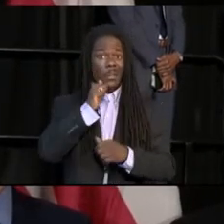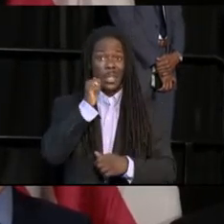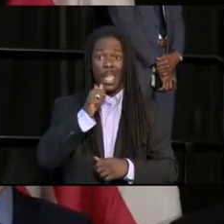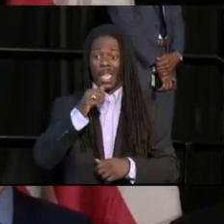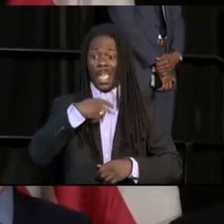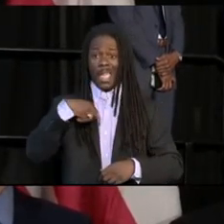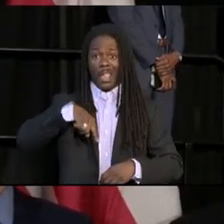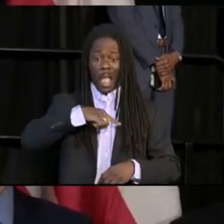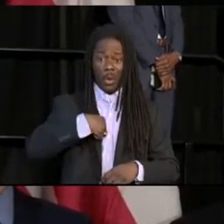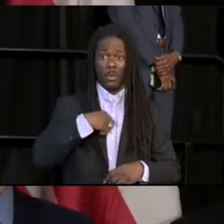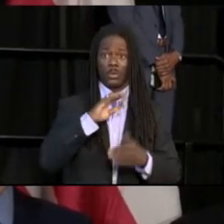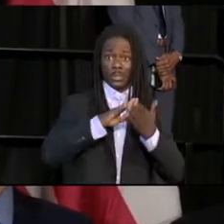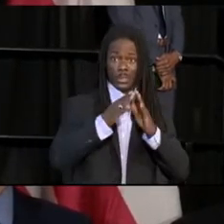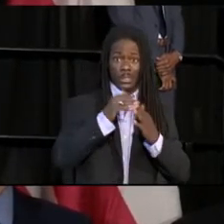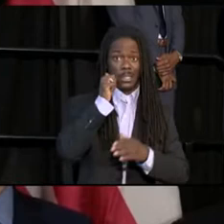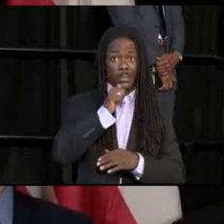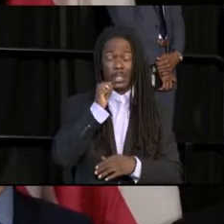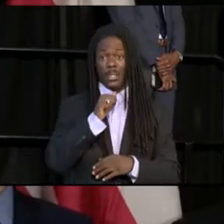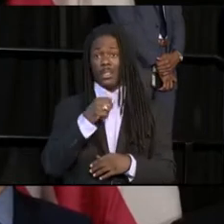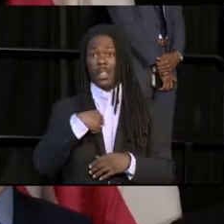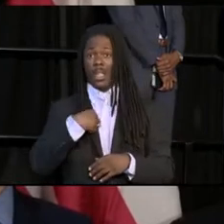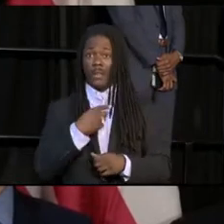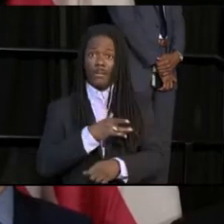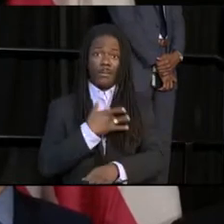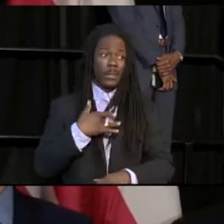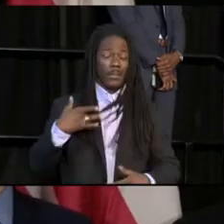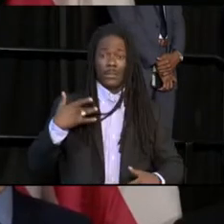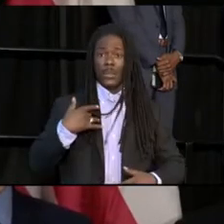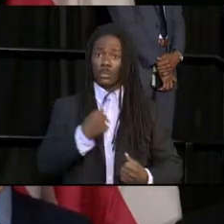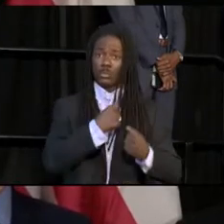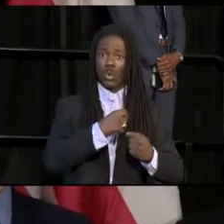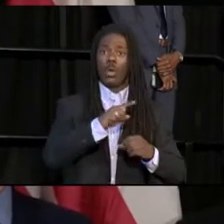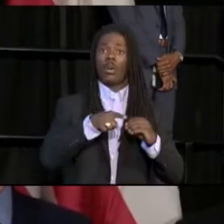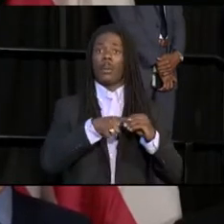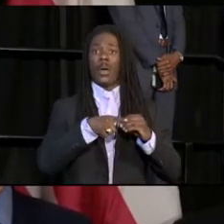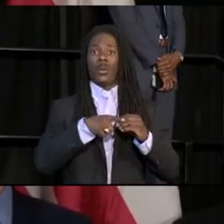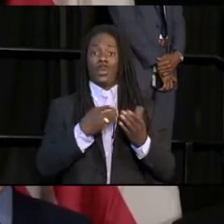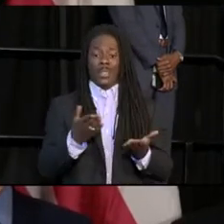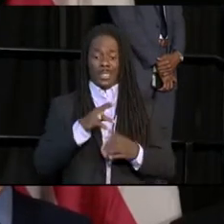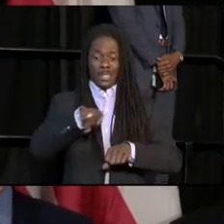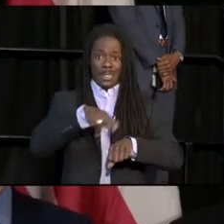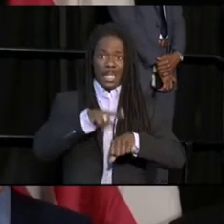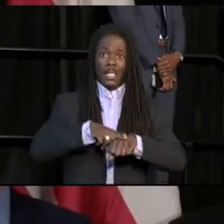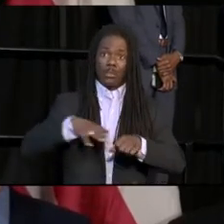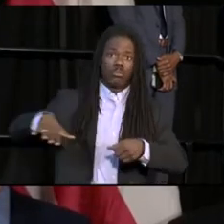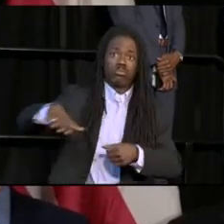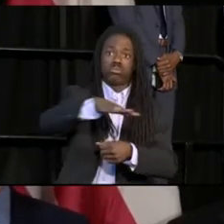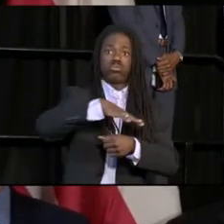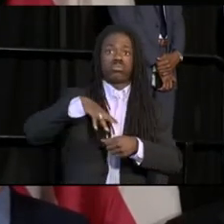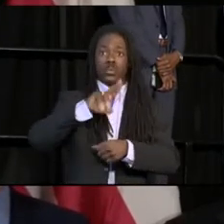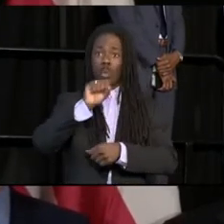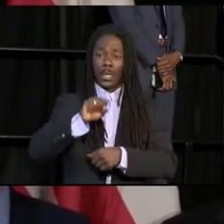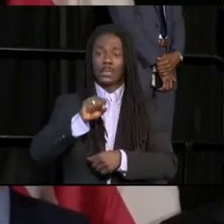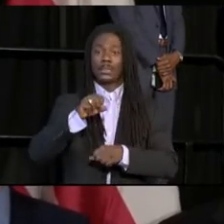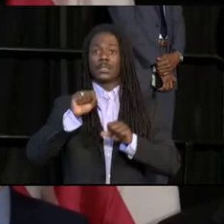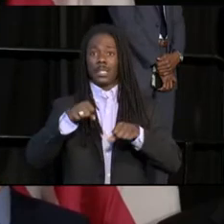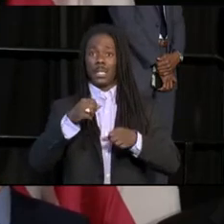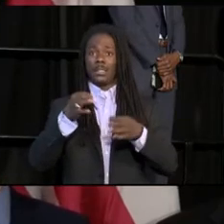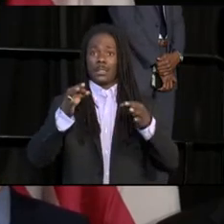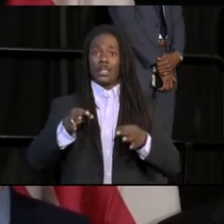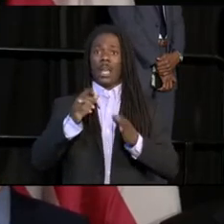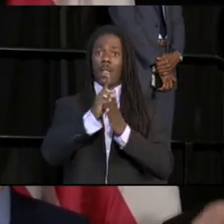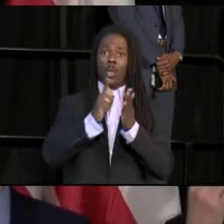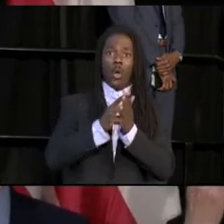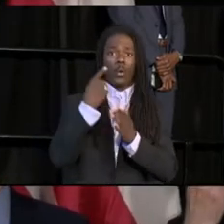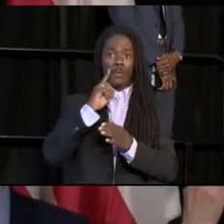every day. And so I feel very strongly that this nation, we can come up with our own laws in D.C., but if